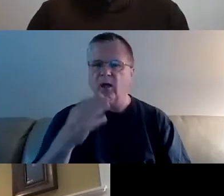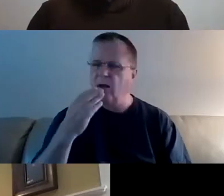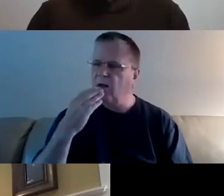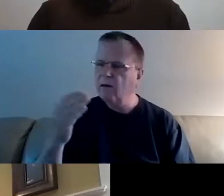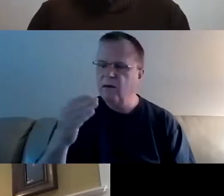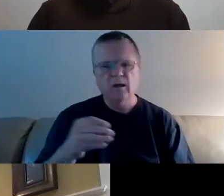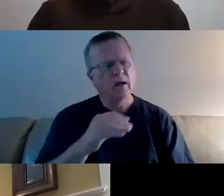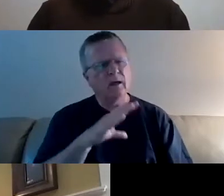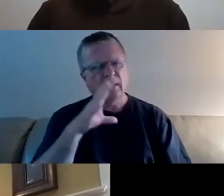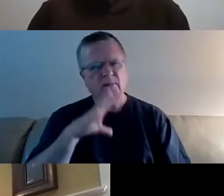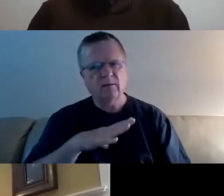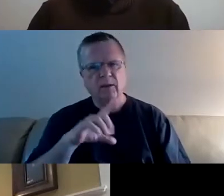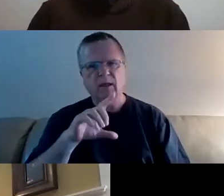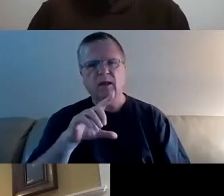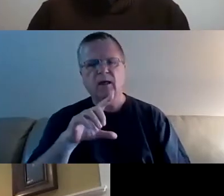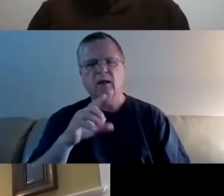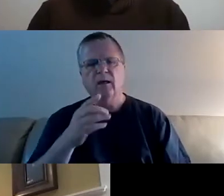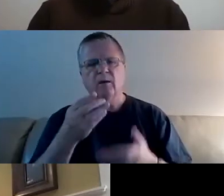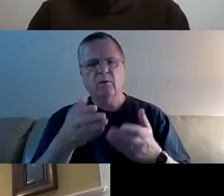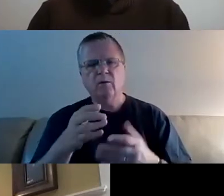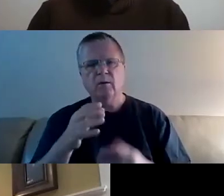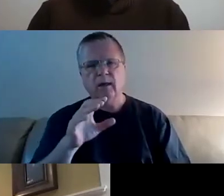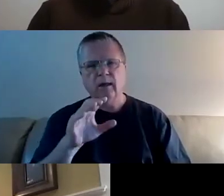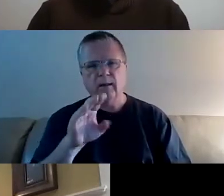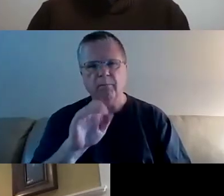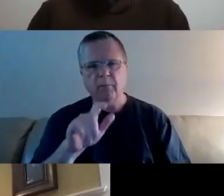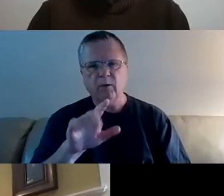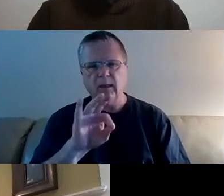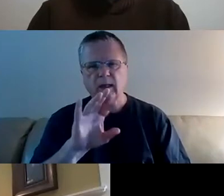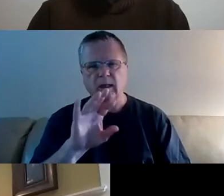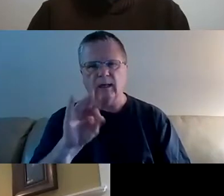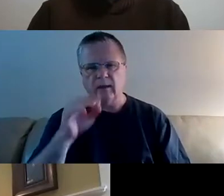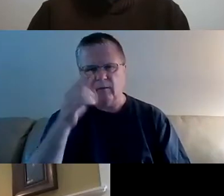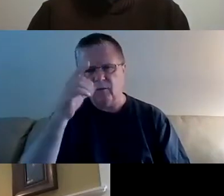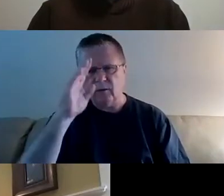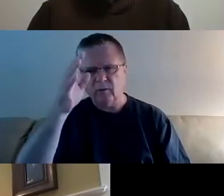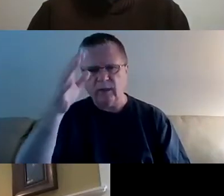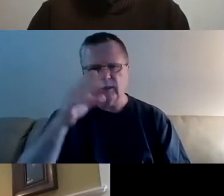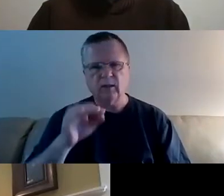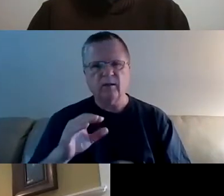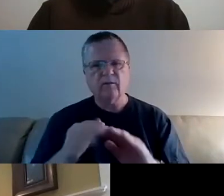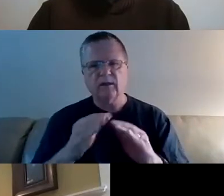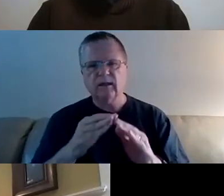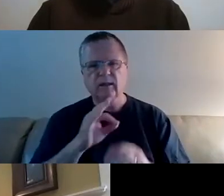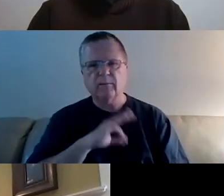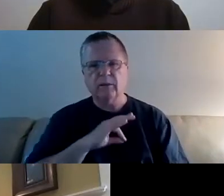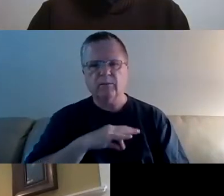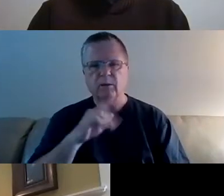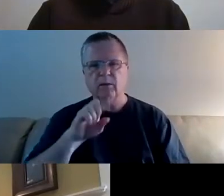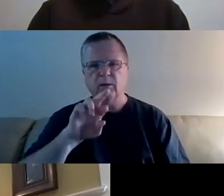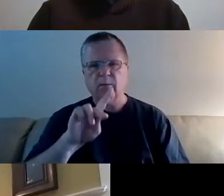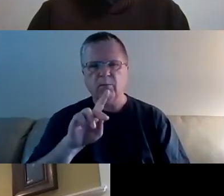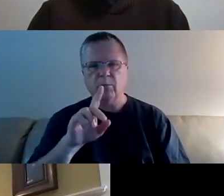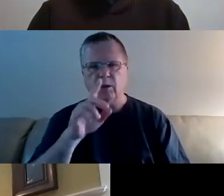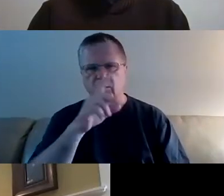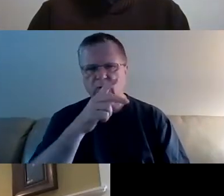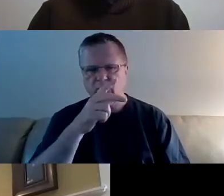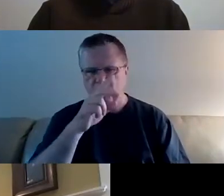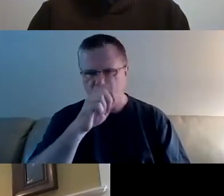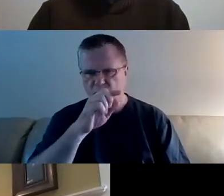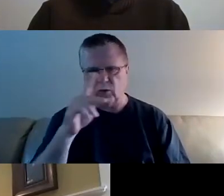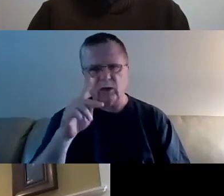Councilman Lavelle presents Bill Number 990, resolution providing for the creation of the City of Pittsburgh's Park Trust Fund and